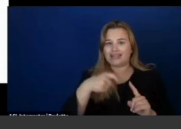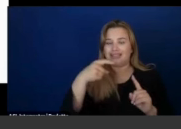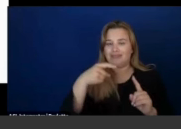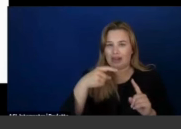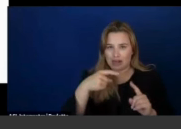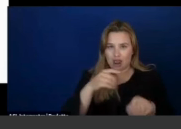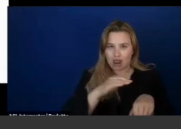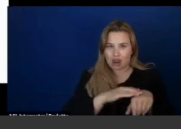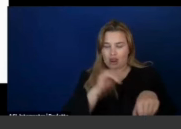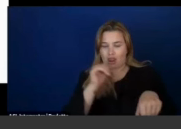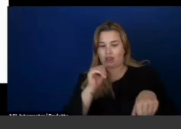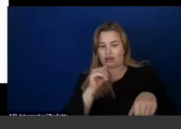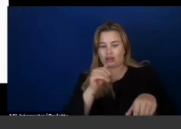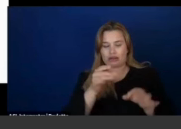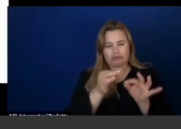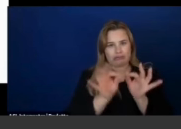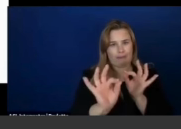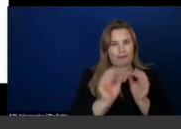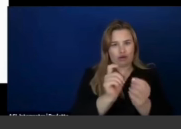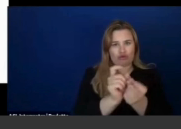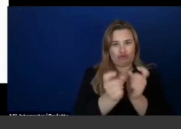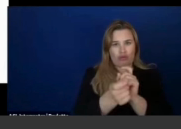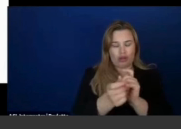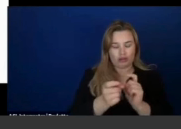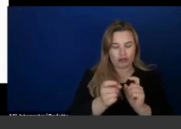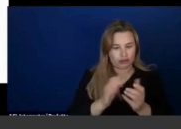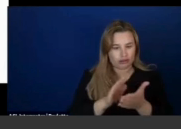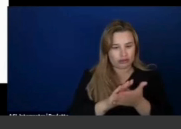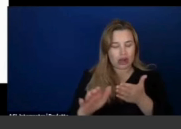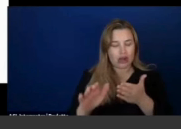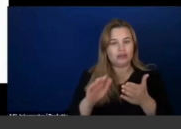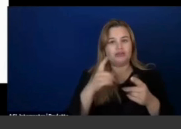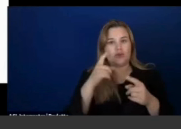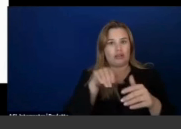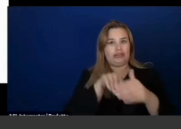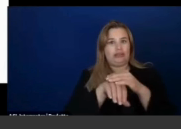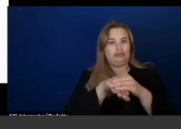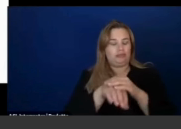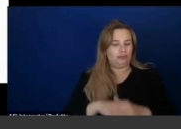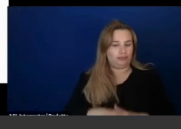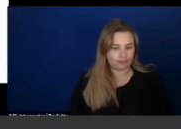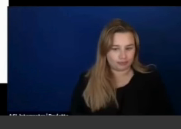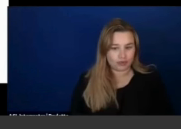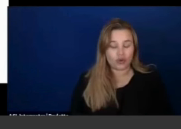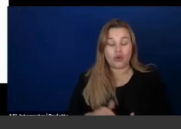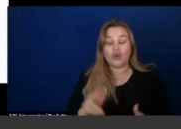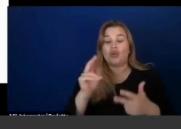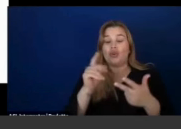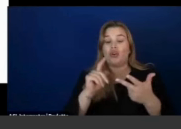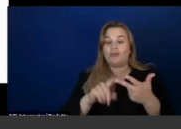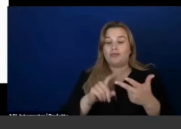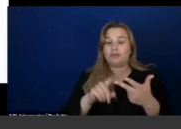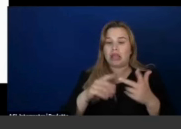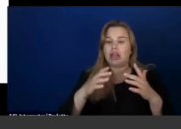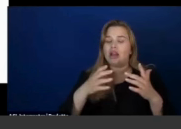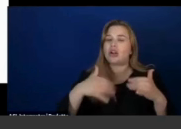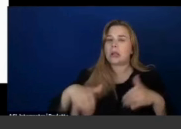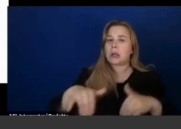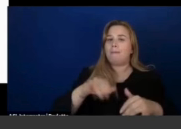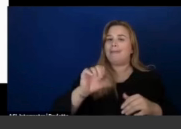very simple change that makes a huge amount of difference for accessibility. The third image shows a common